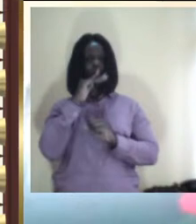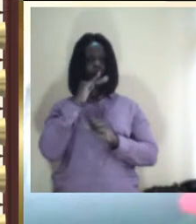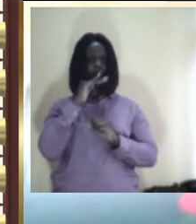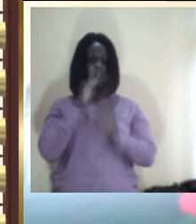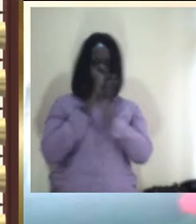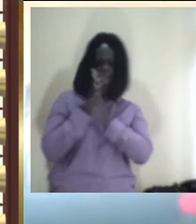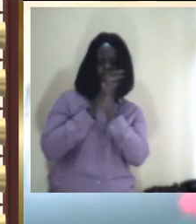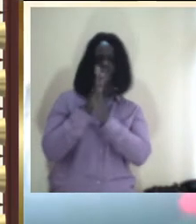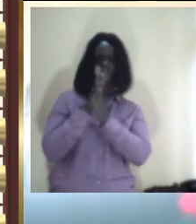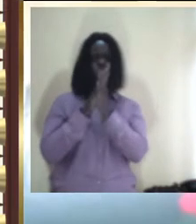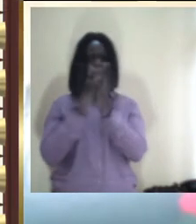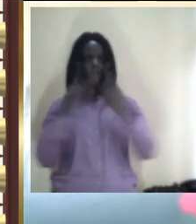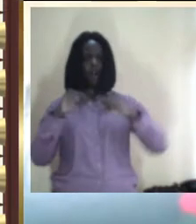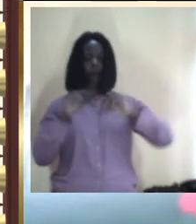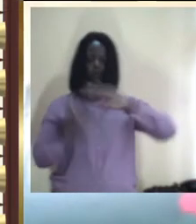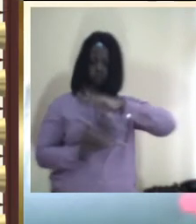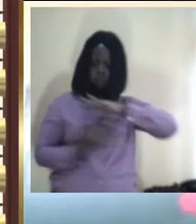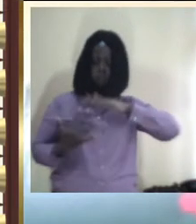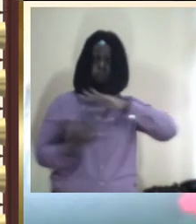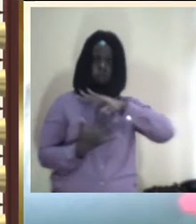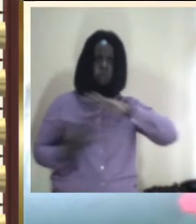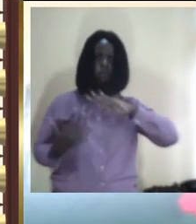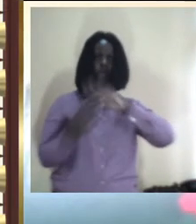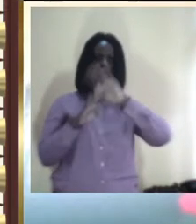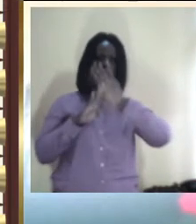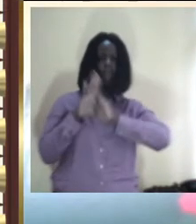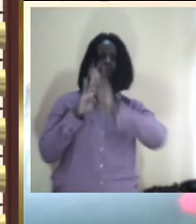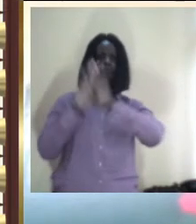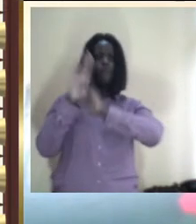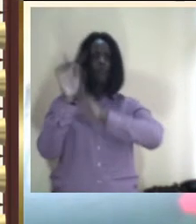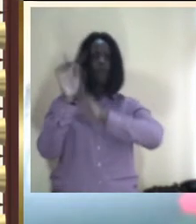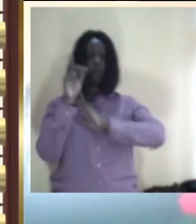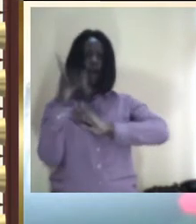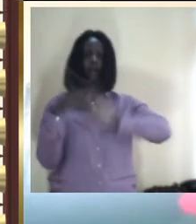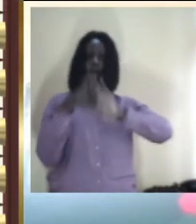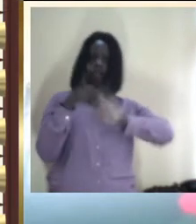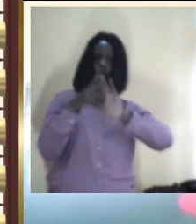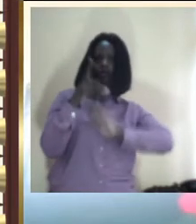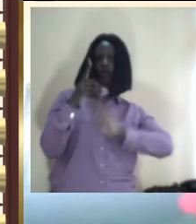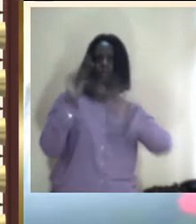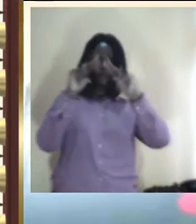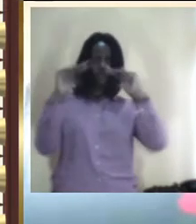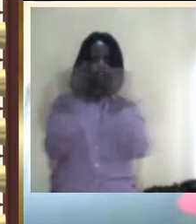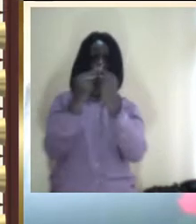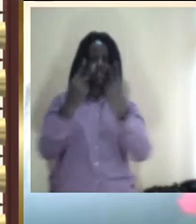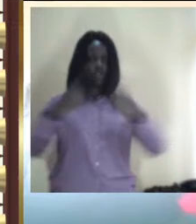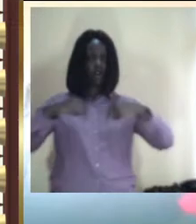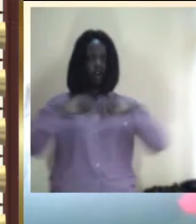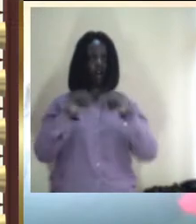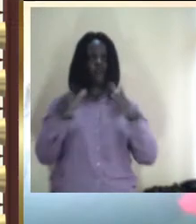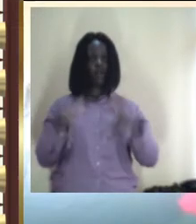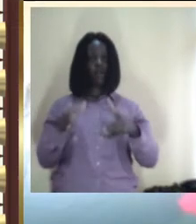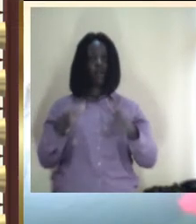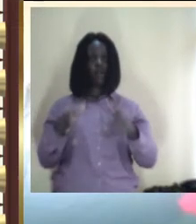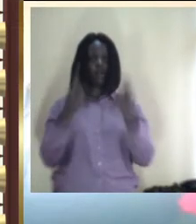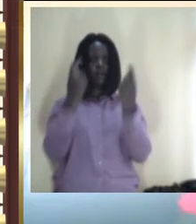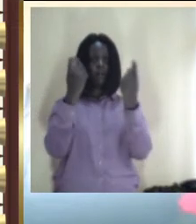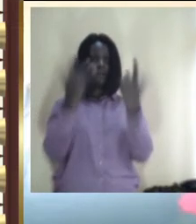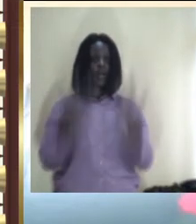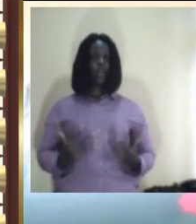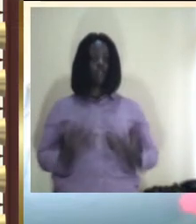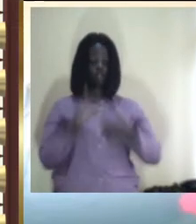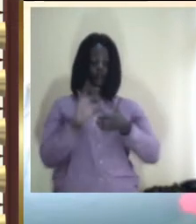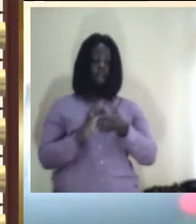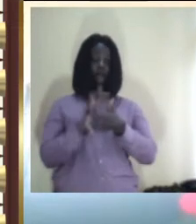and capacity to advance the goal of development for our nation. As we submit this budget vote,